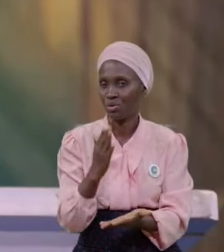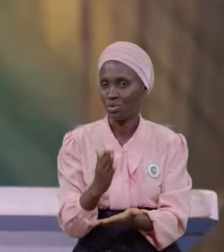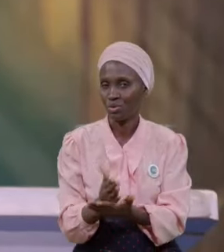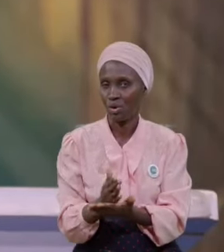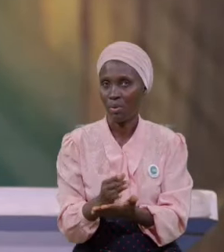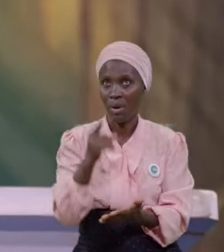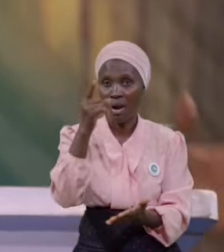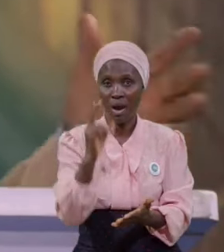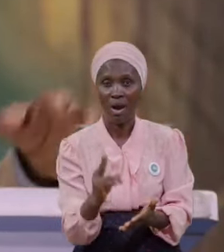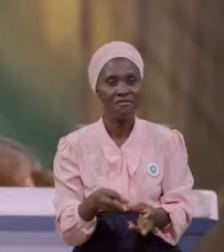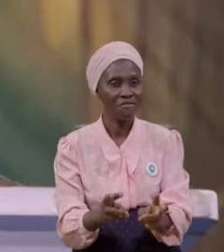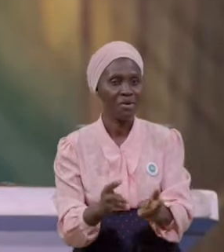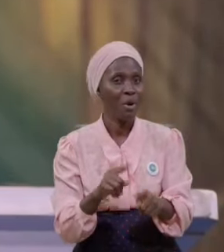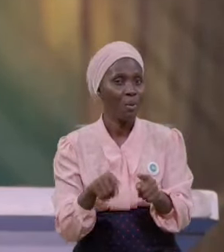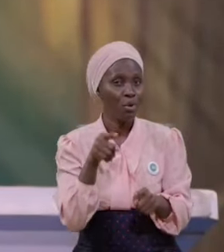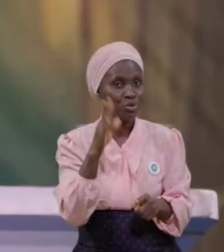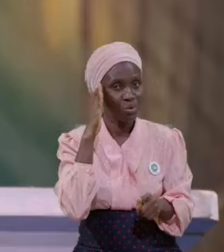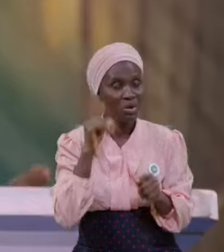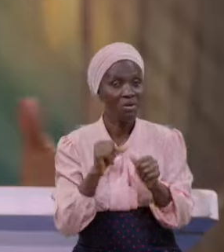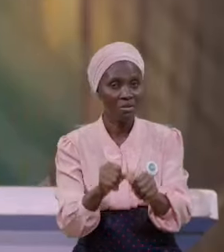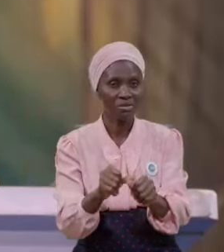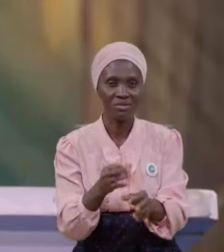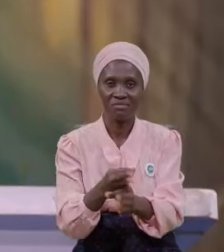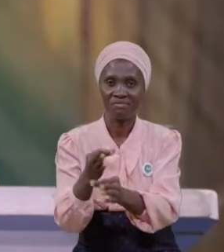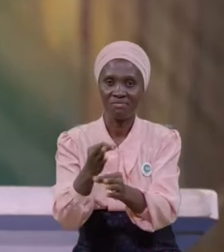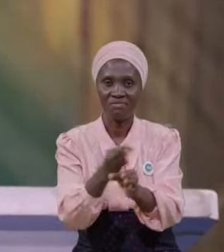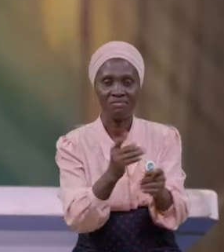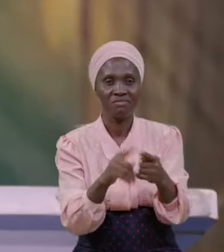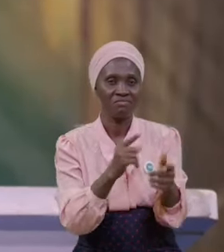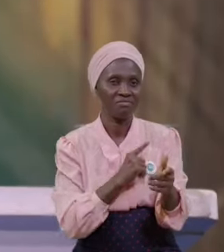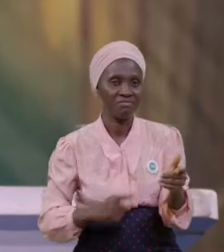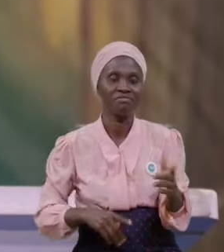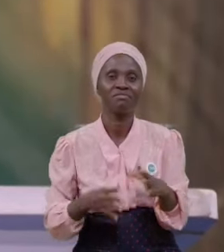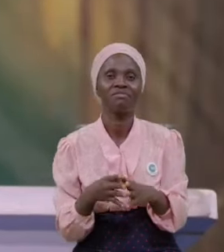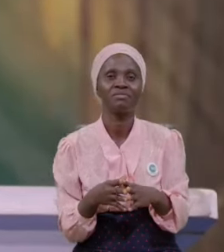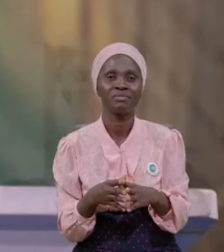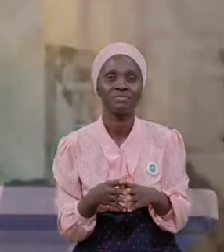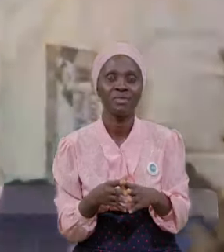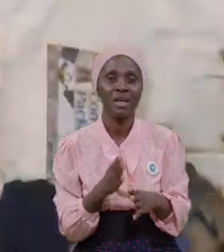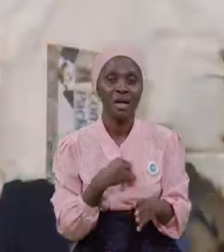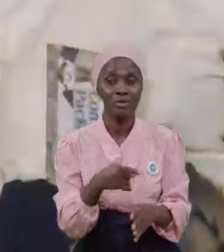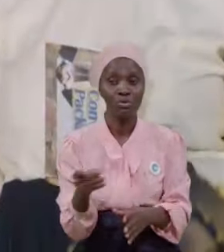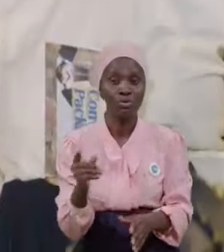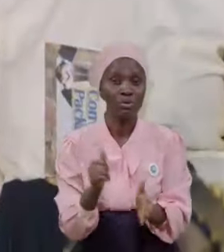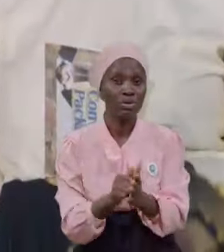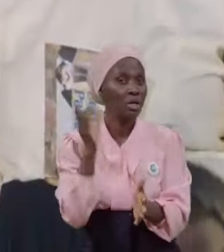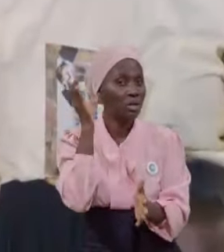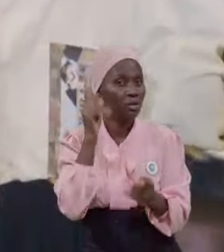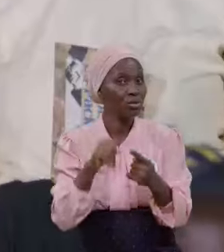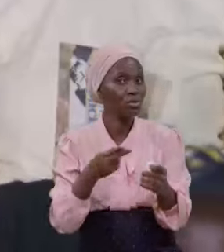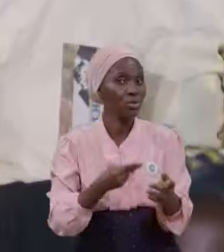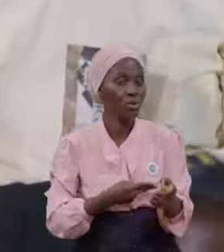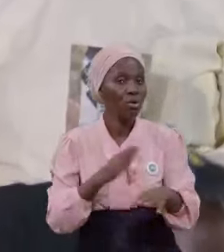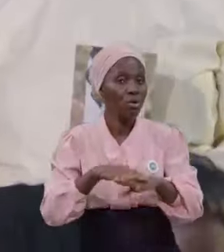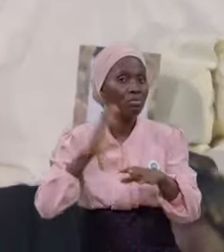Lord. And for those who listen to us over the radio, or you watched through the